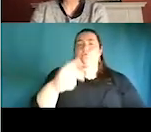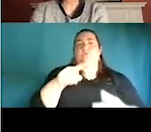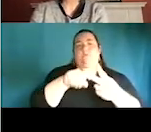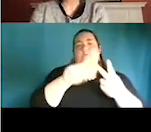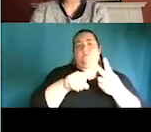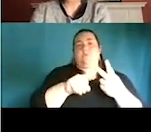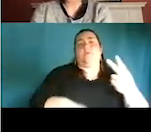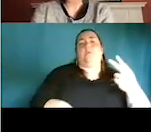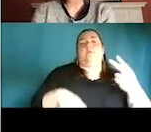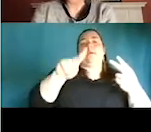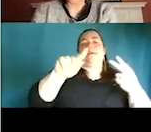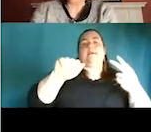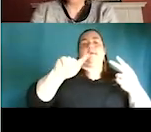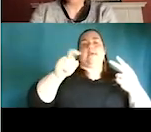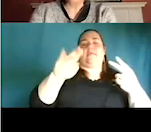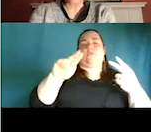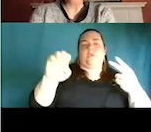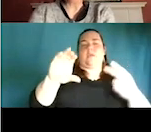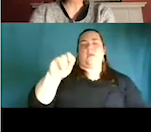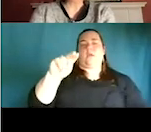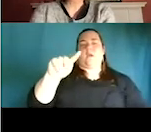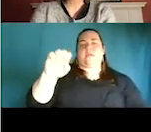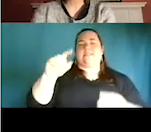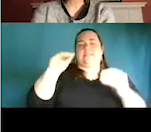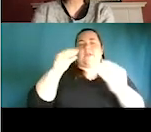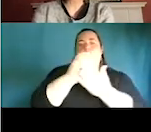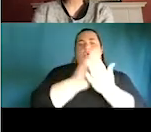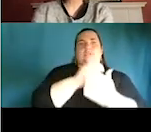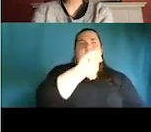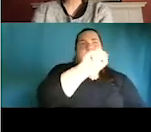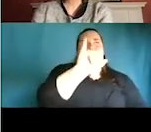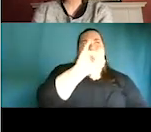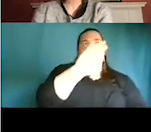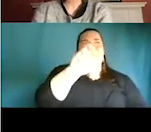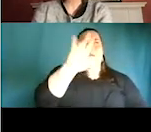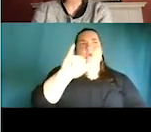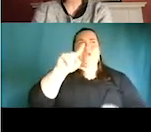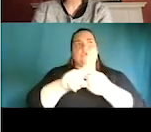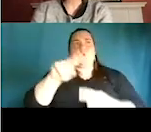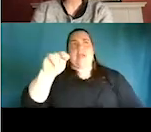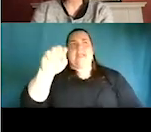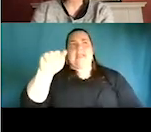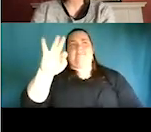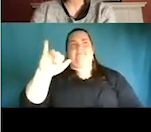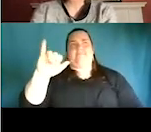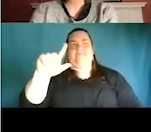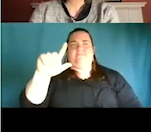was titled From Mayberry to Netflix, Topics in Television Studies, Race, Gender, and